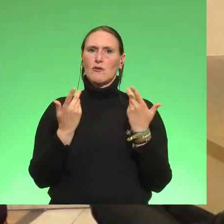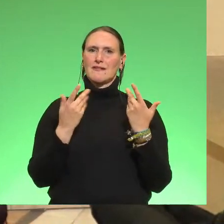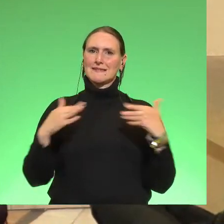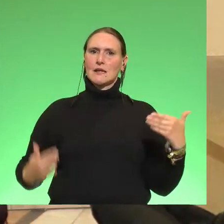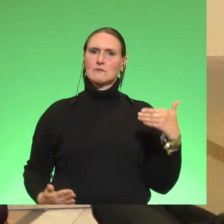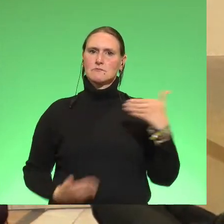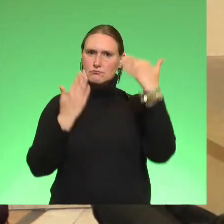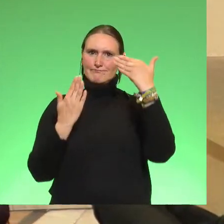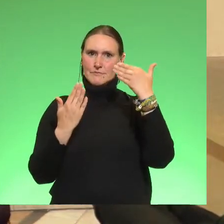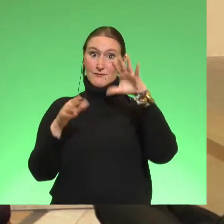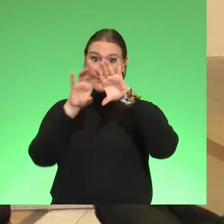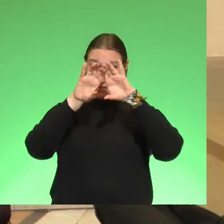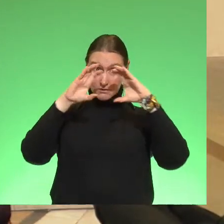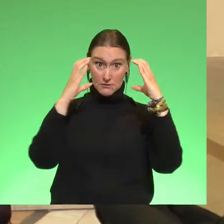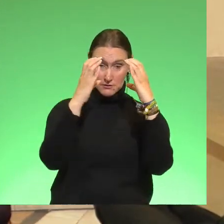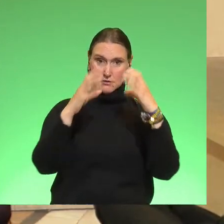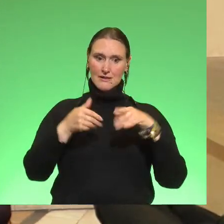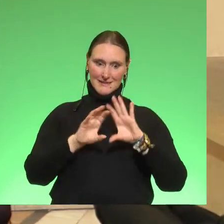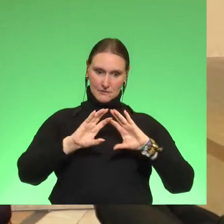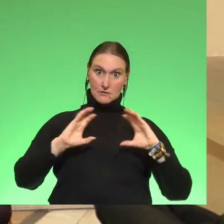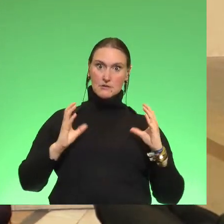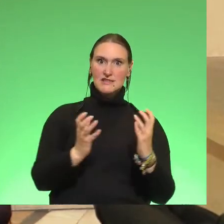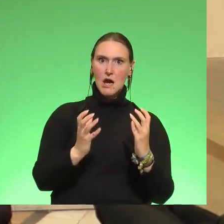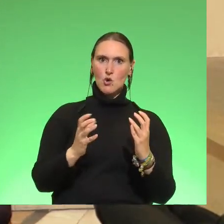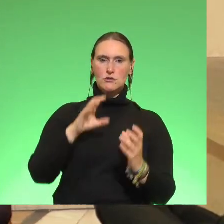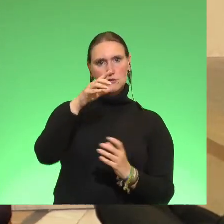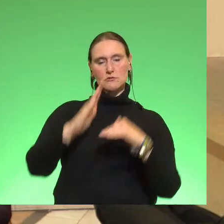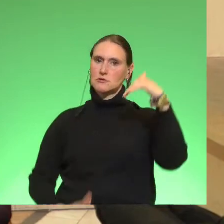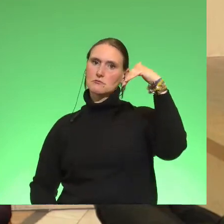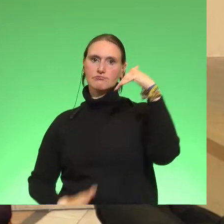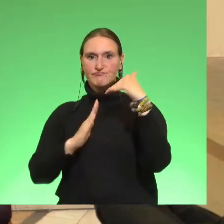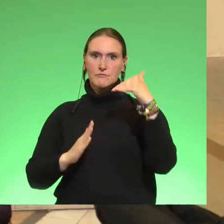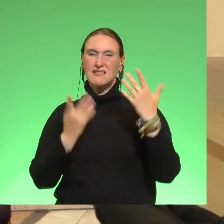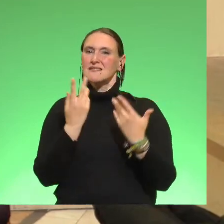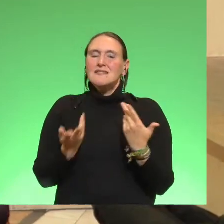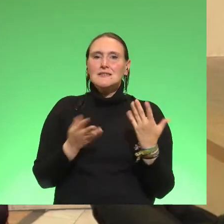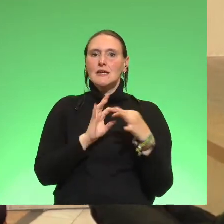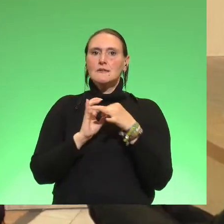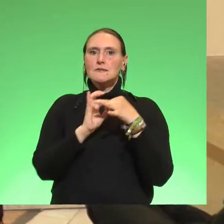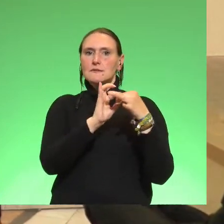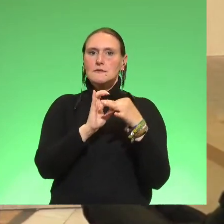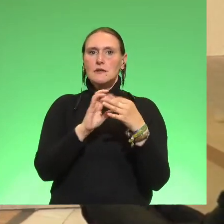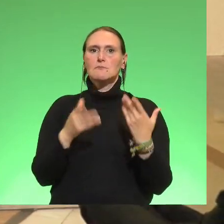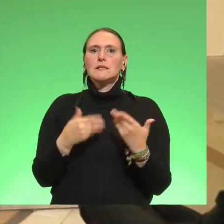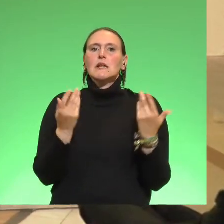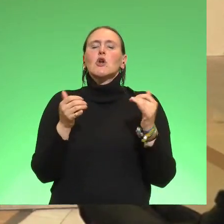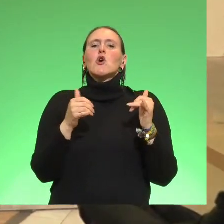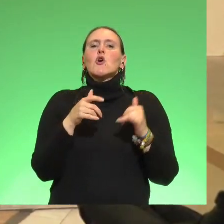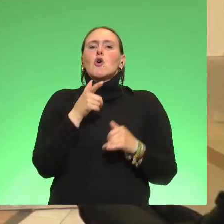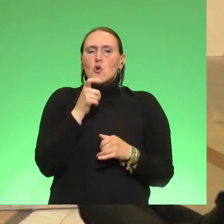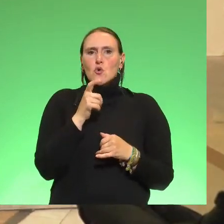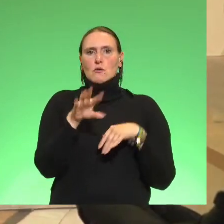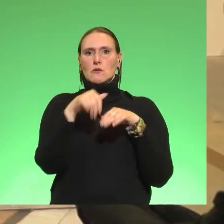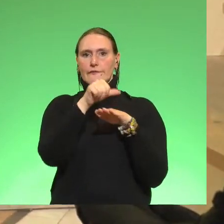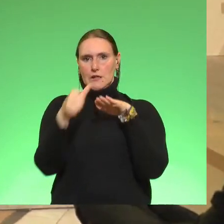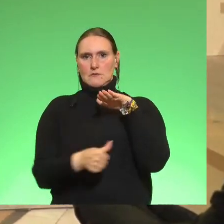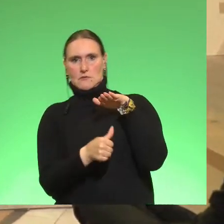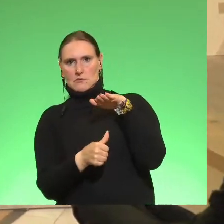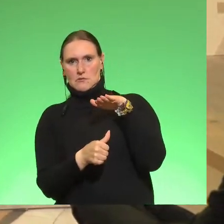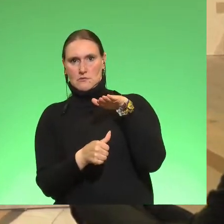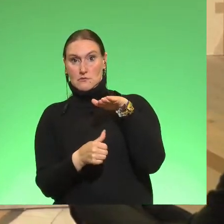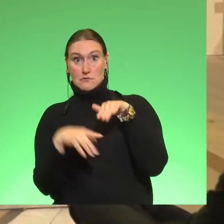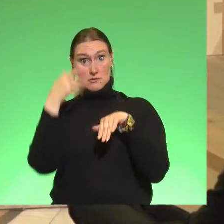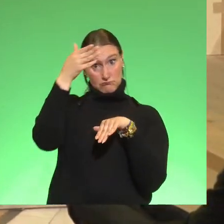such would automatically imply this double bind of who subordinates to whom. More, I'm convinced there is